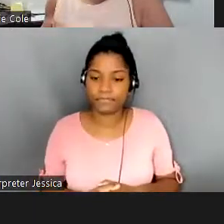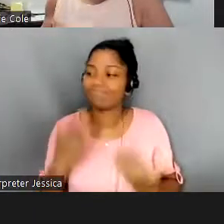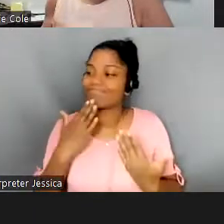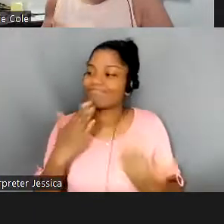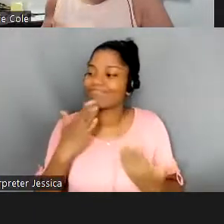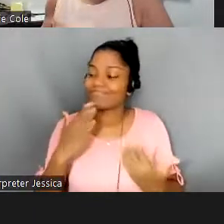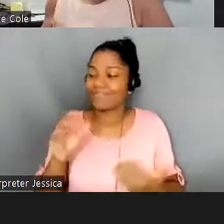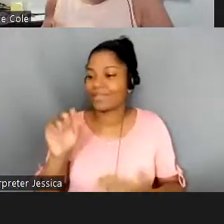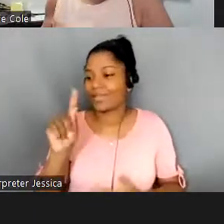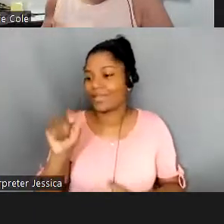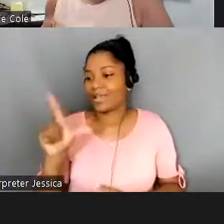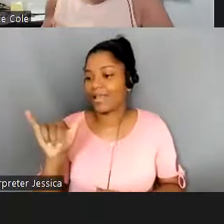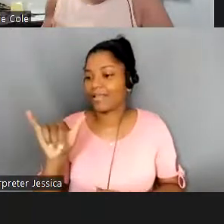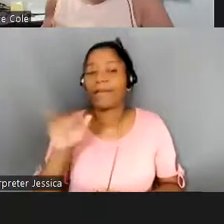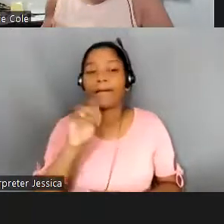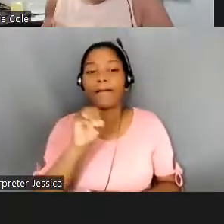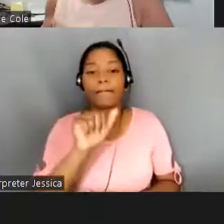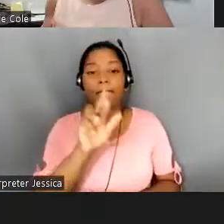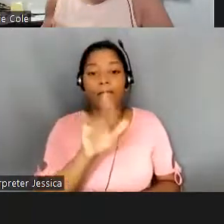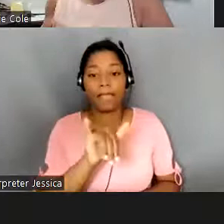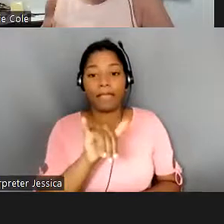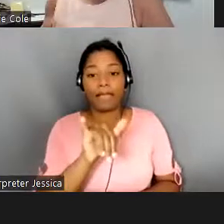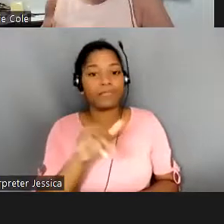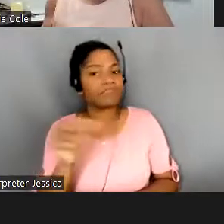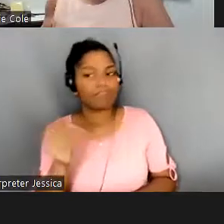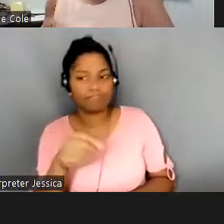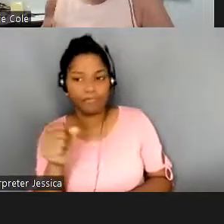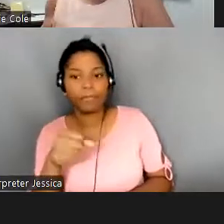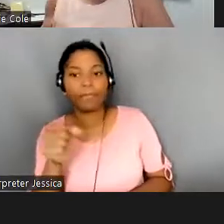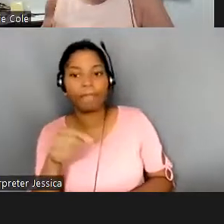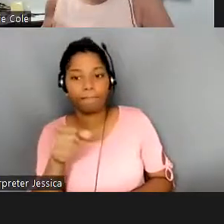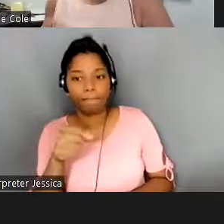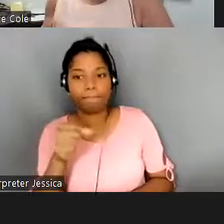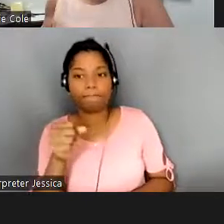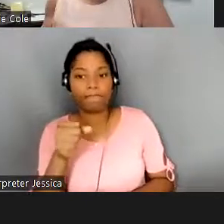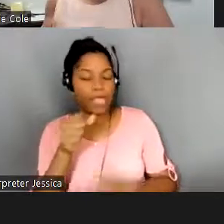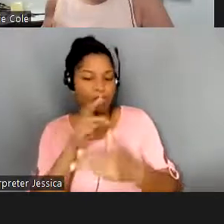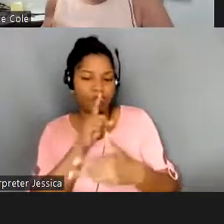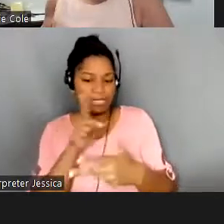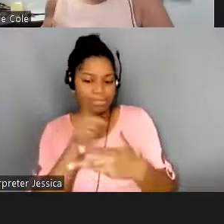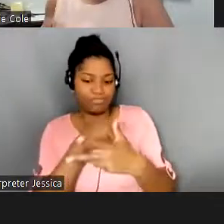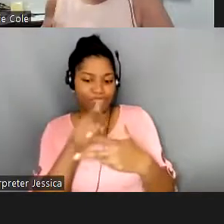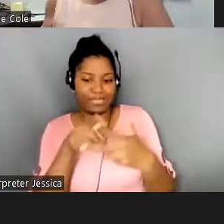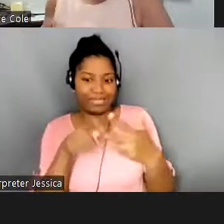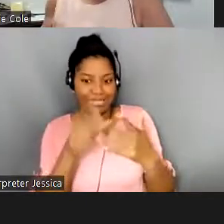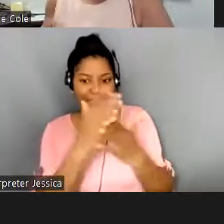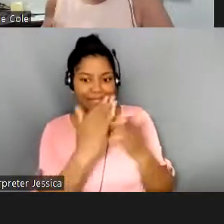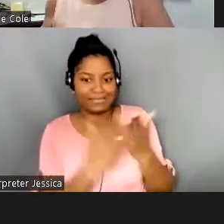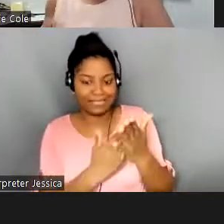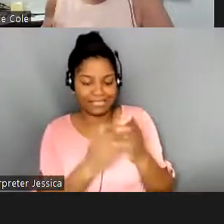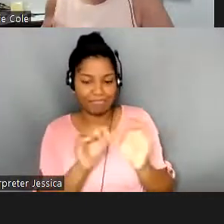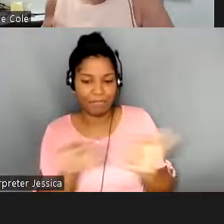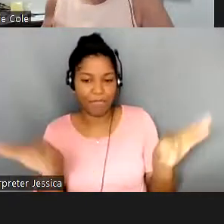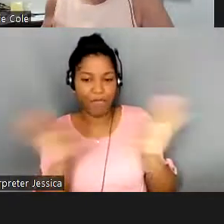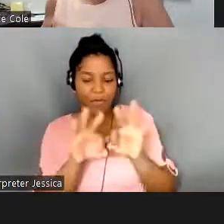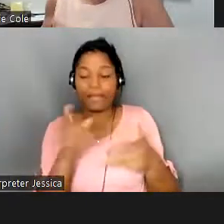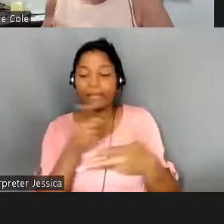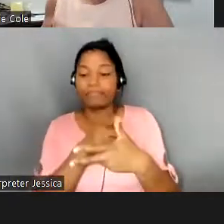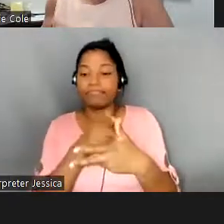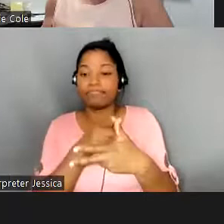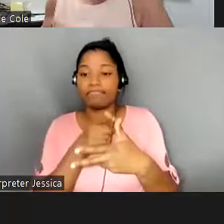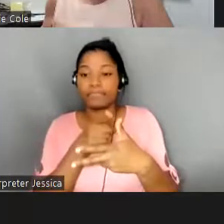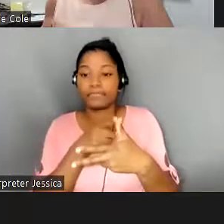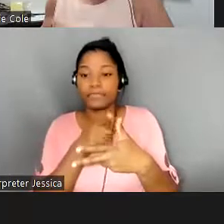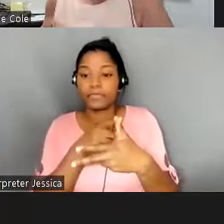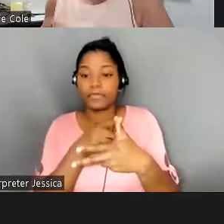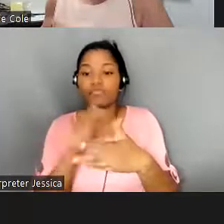Kelly. Mary. Yeah, I have three lessons that are really important in our program. I think first is